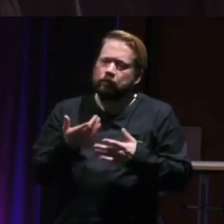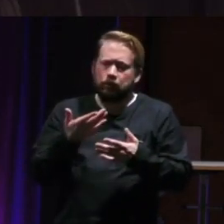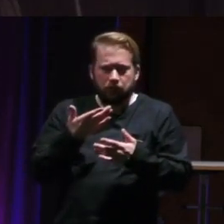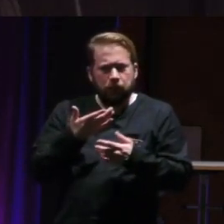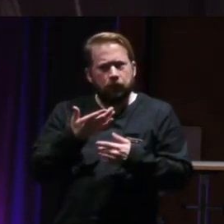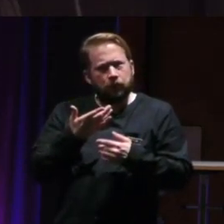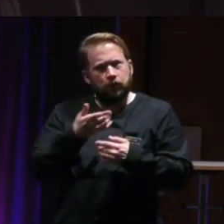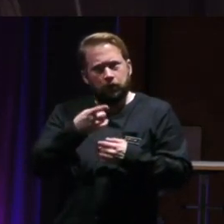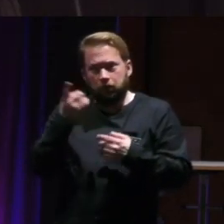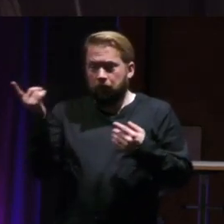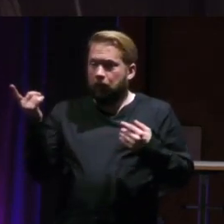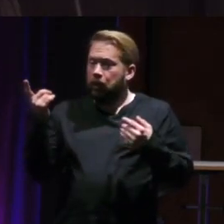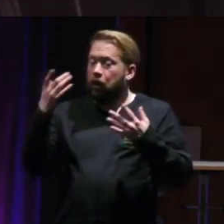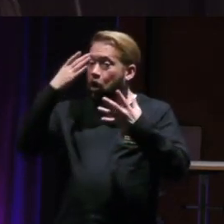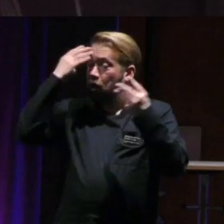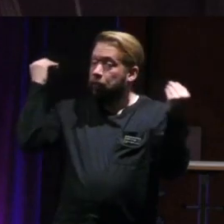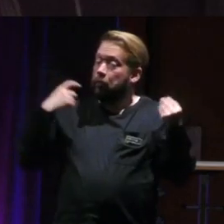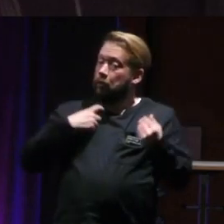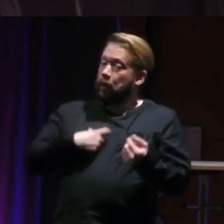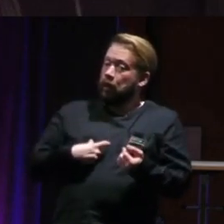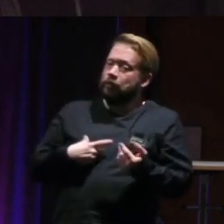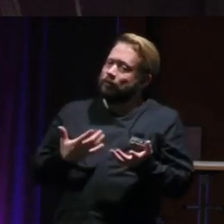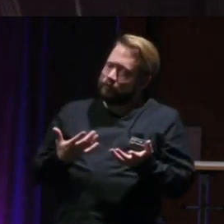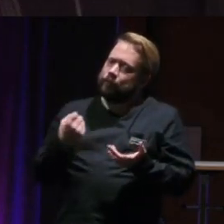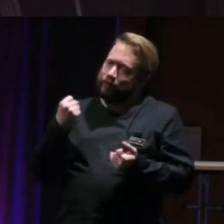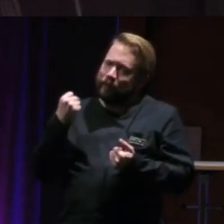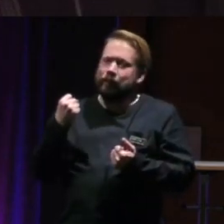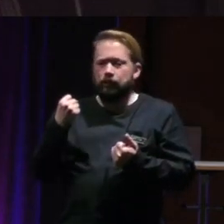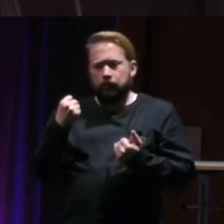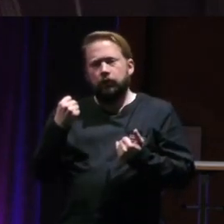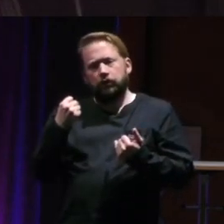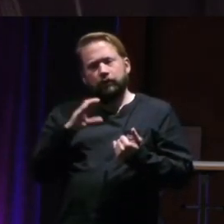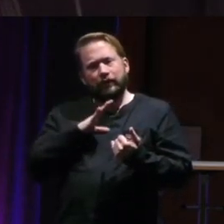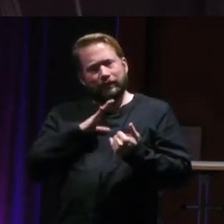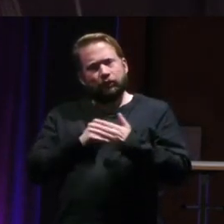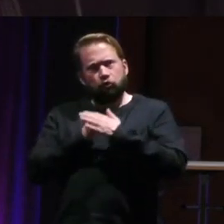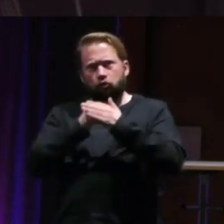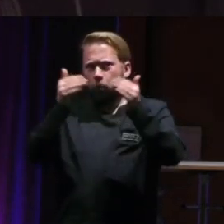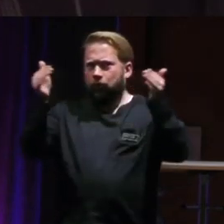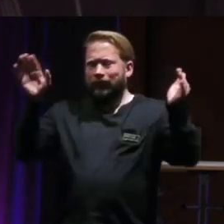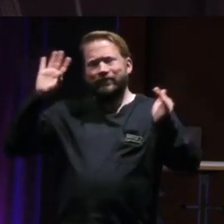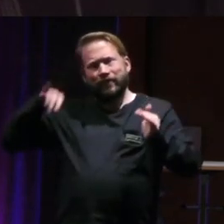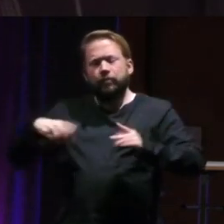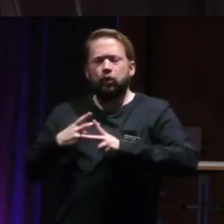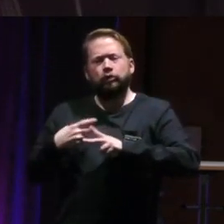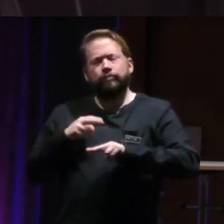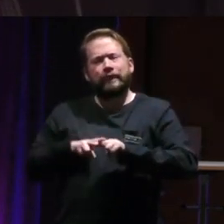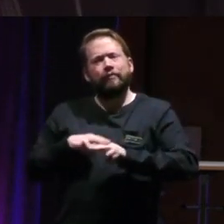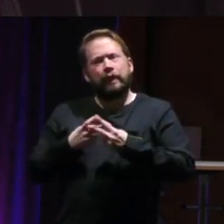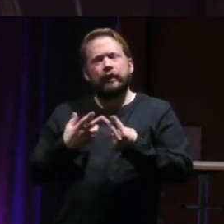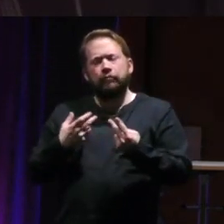receive. Imagine. Imagine, yes. And,